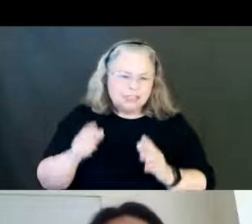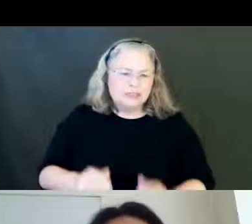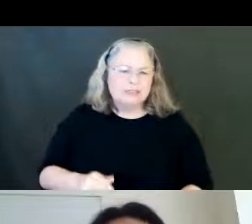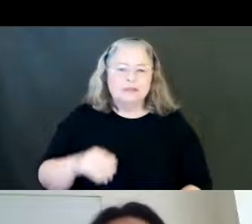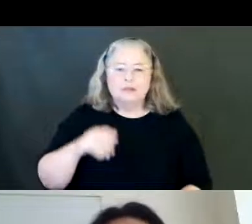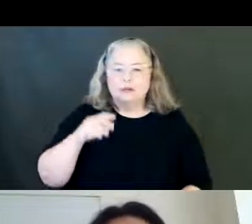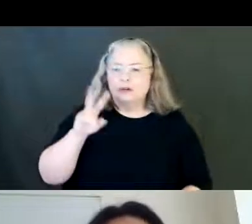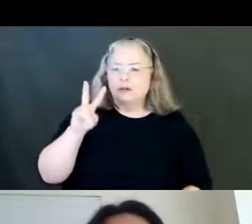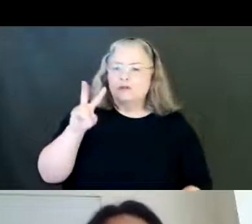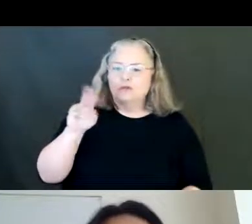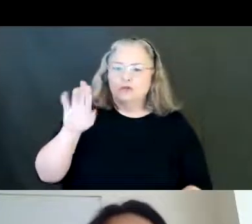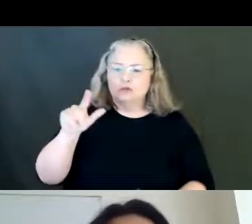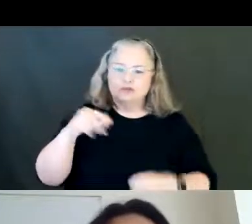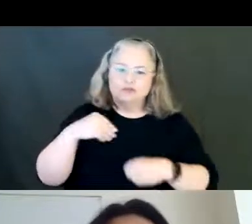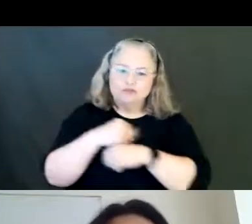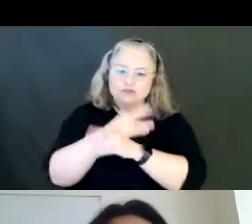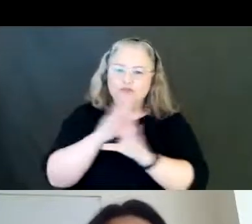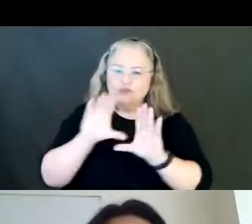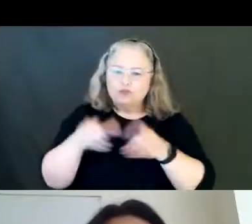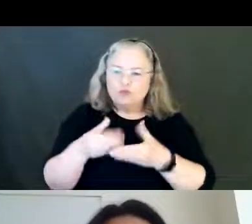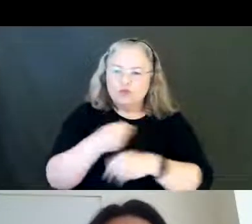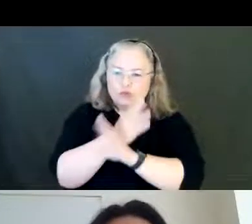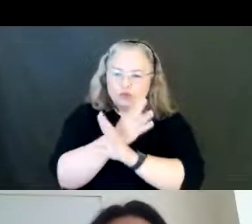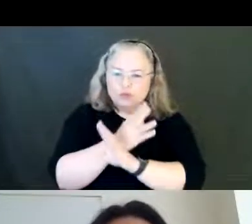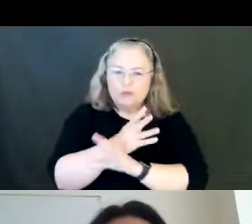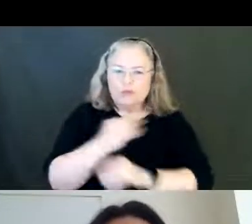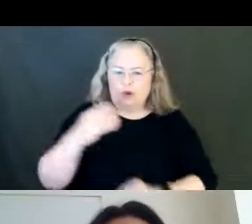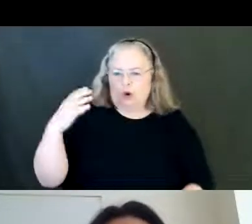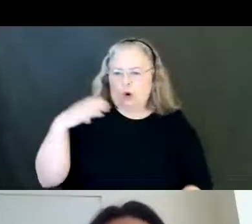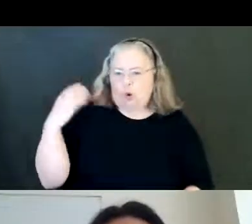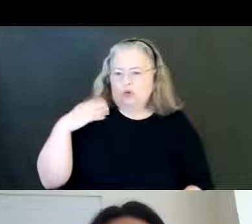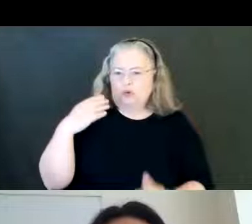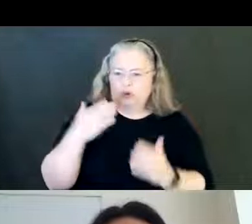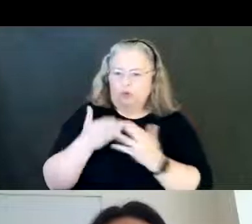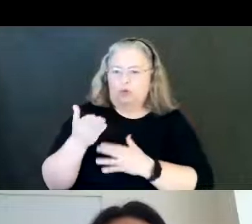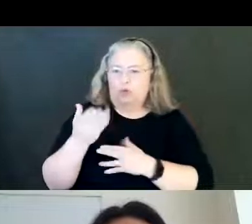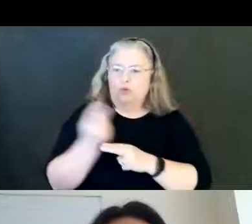virtual group sessions, as well as one-on-one coaching over Zoom. That's great.